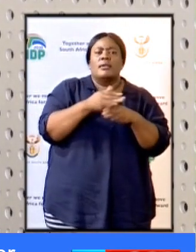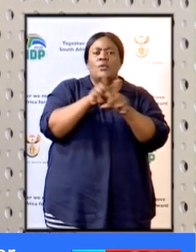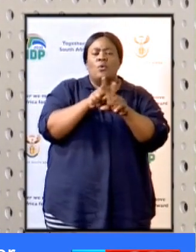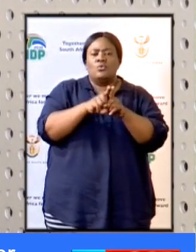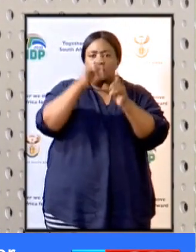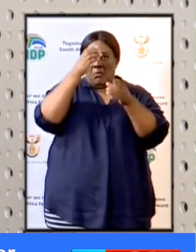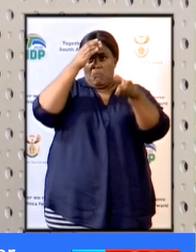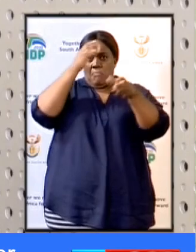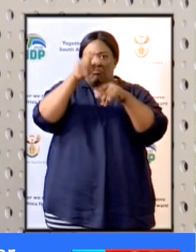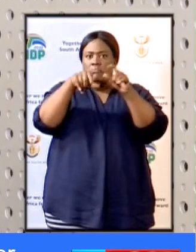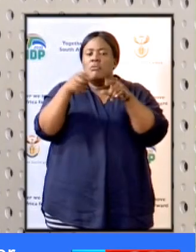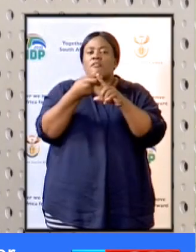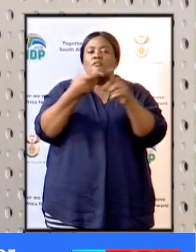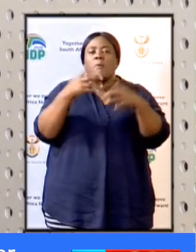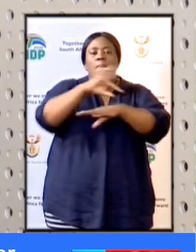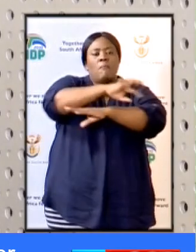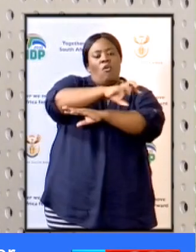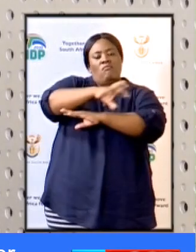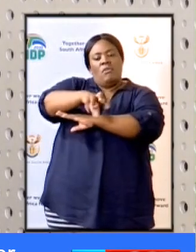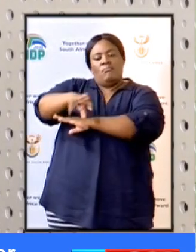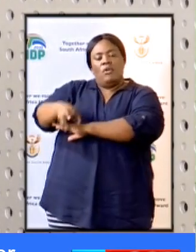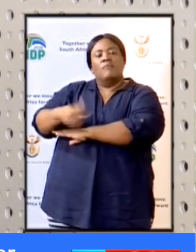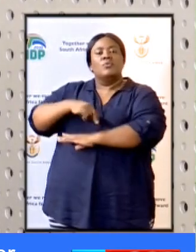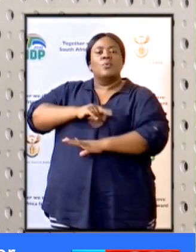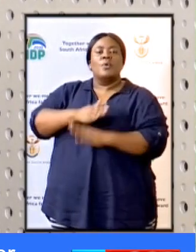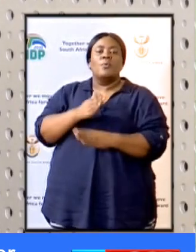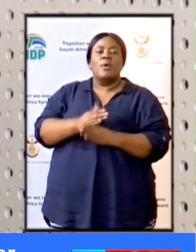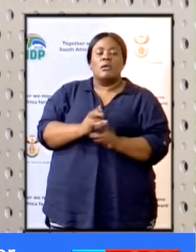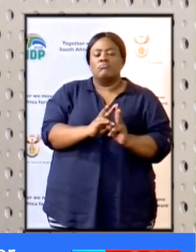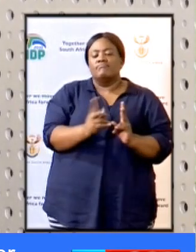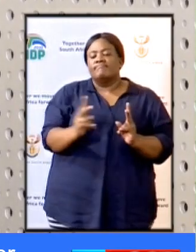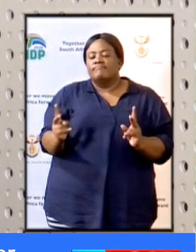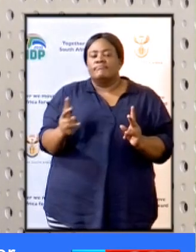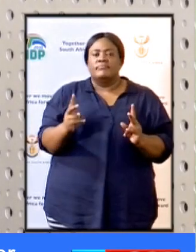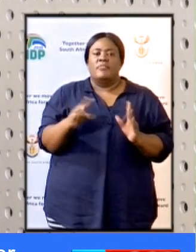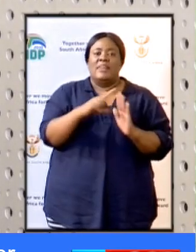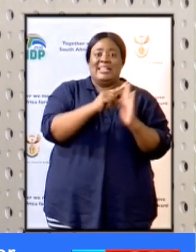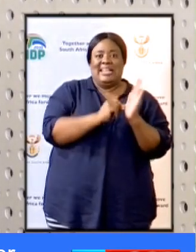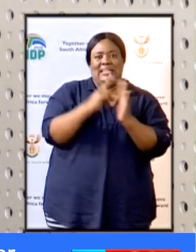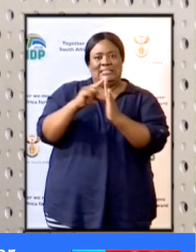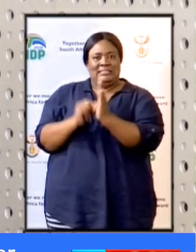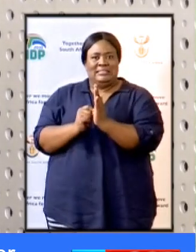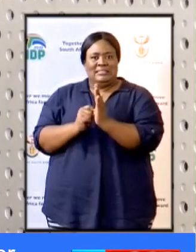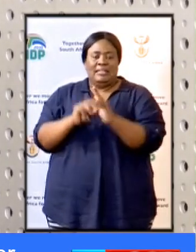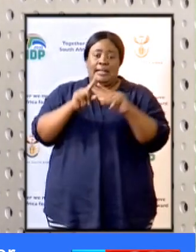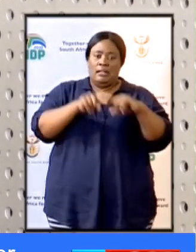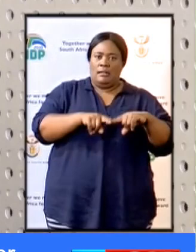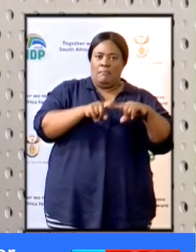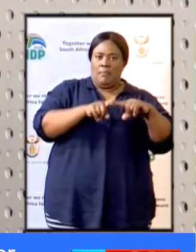provinces. And we have been working on different tentative dates depending as to when,